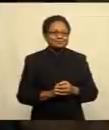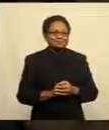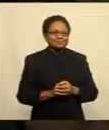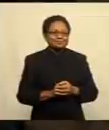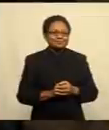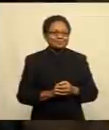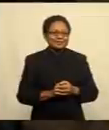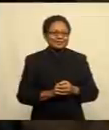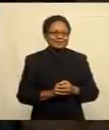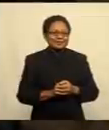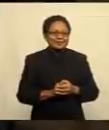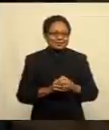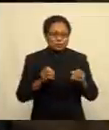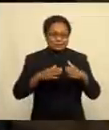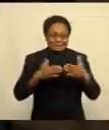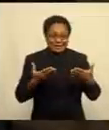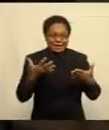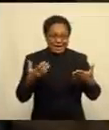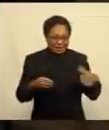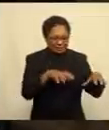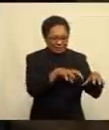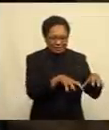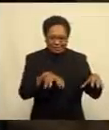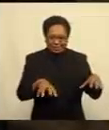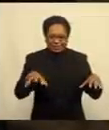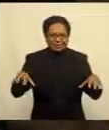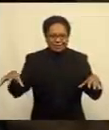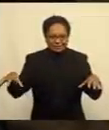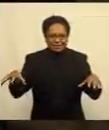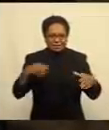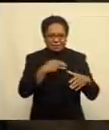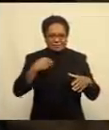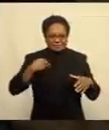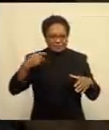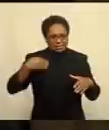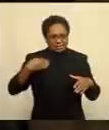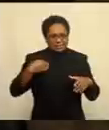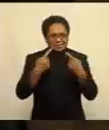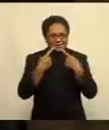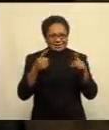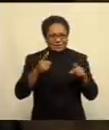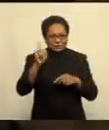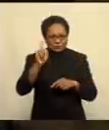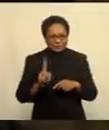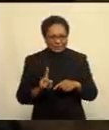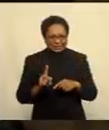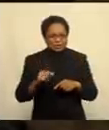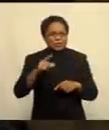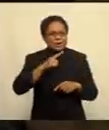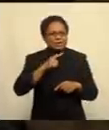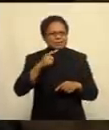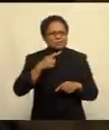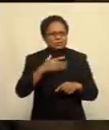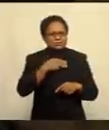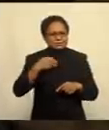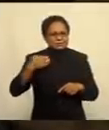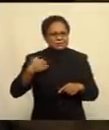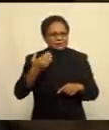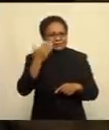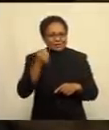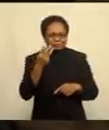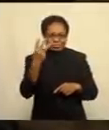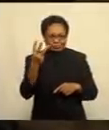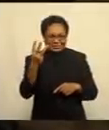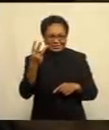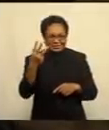Atela, the containment zone being implemented following the Health Ministry, after the Health Ministry confirmed 3 more cases of